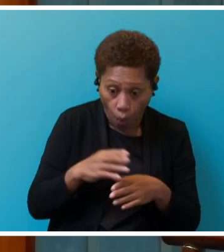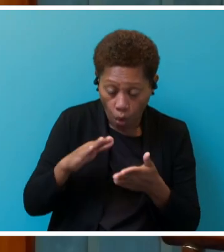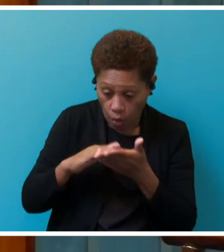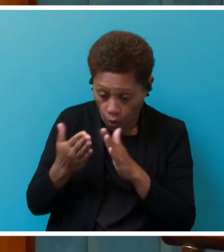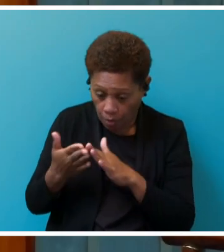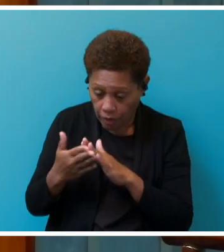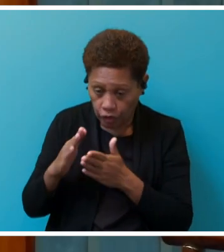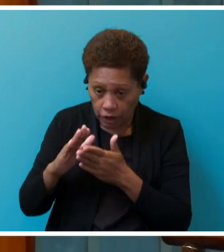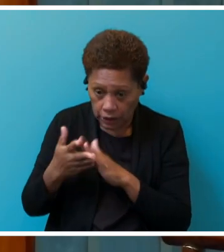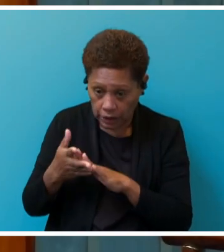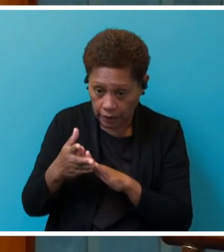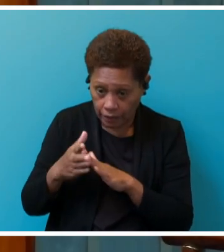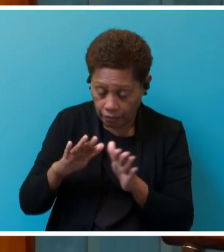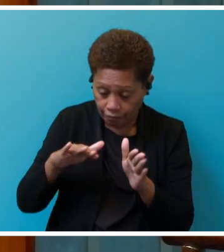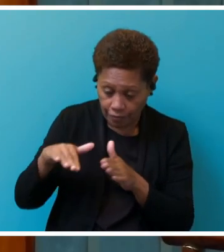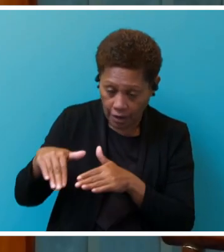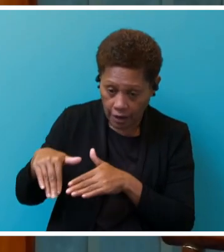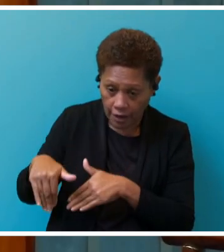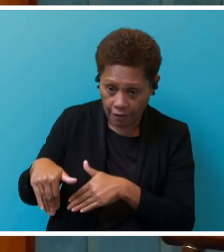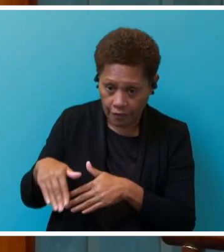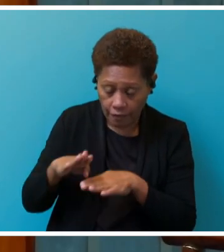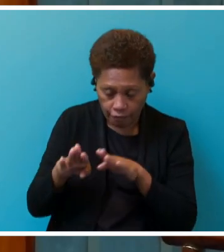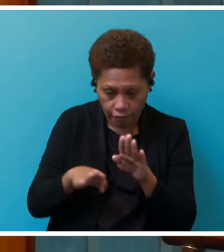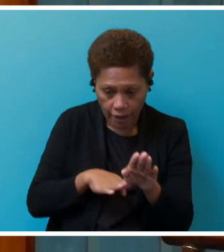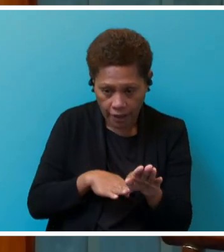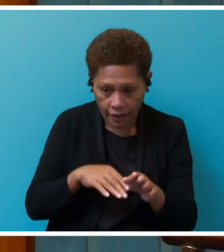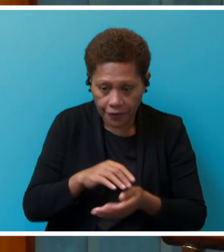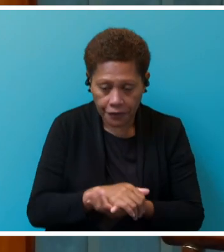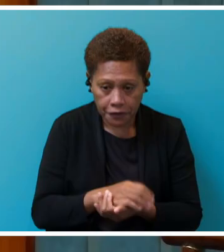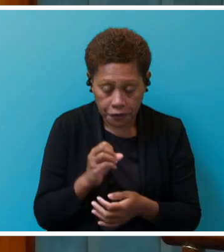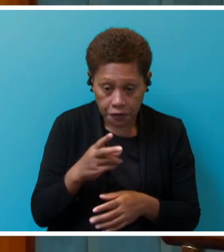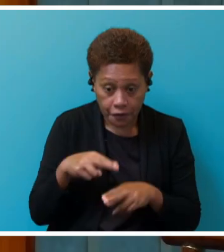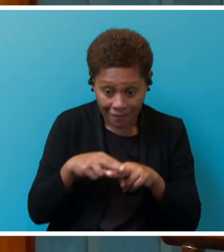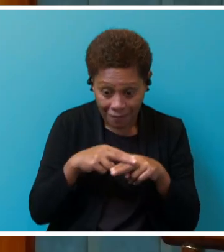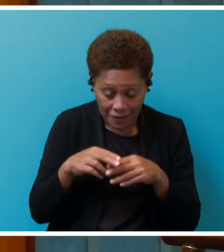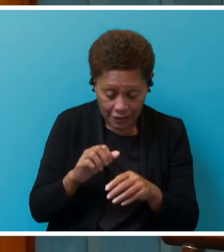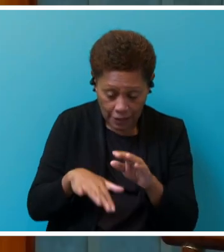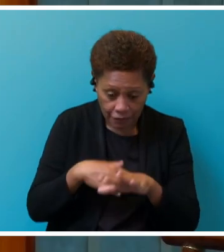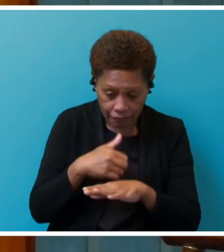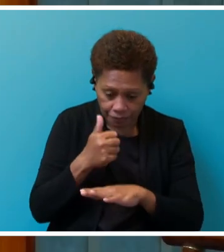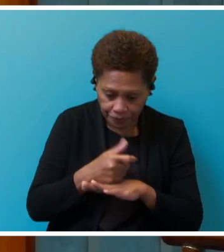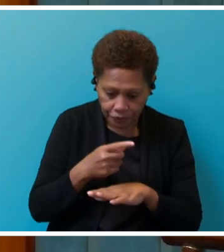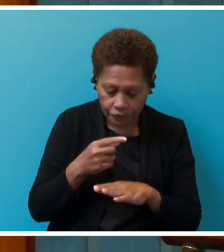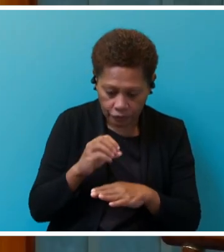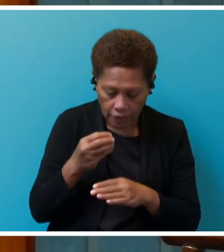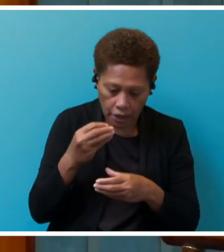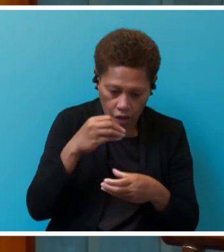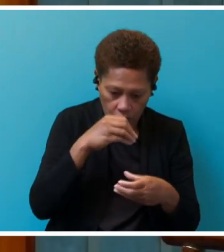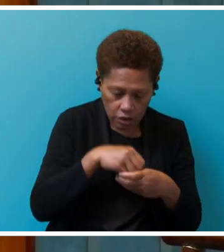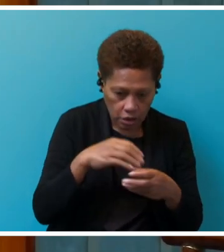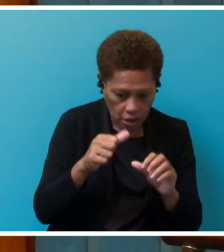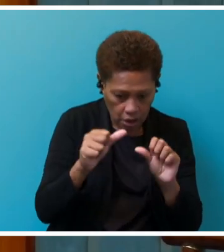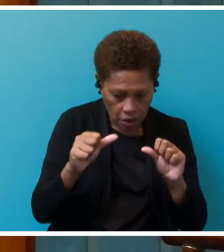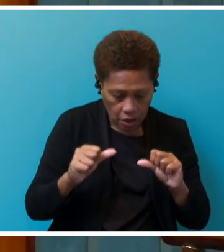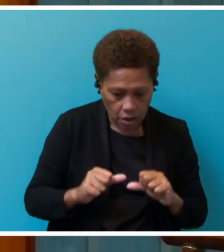been left behind. The partnership will establish Fiji as a regional model of inclusive agricultural